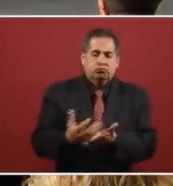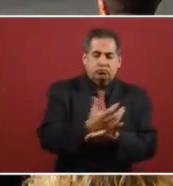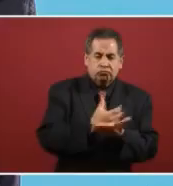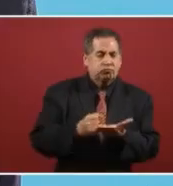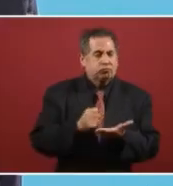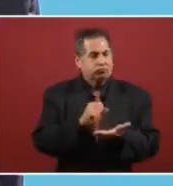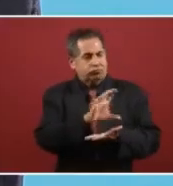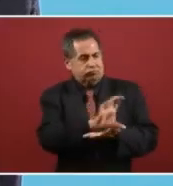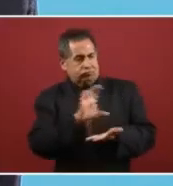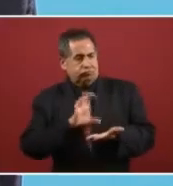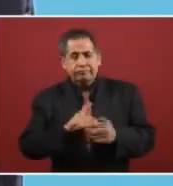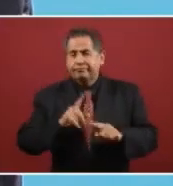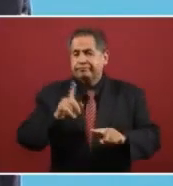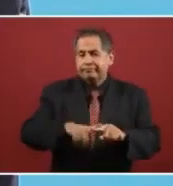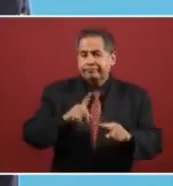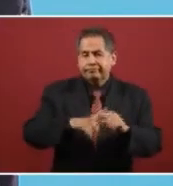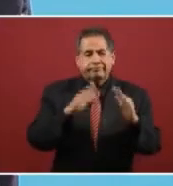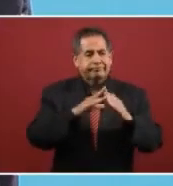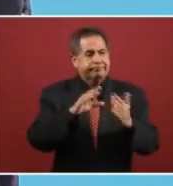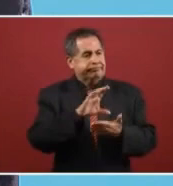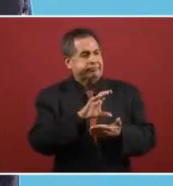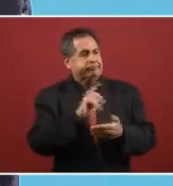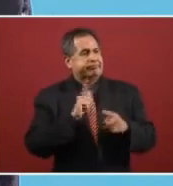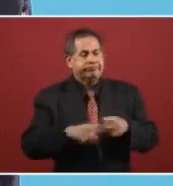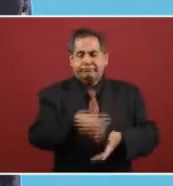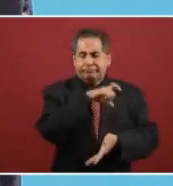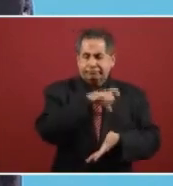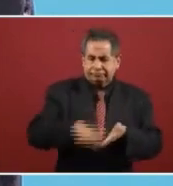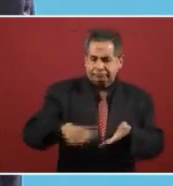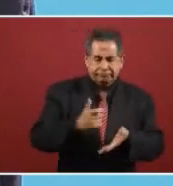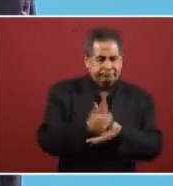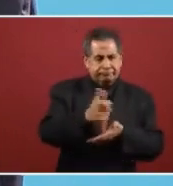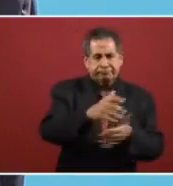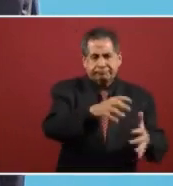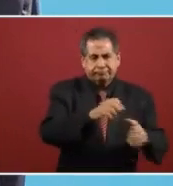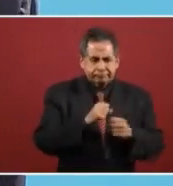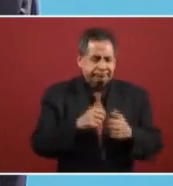How much was obtained, who bought the home,